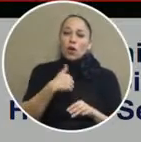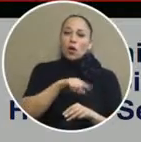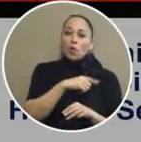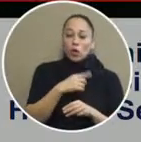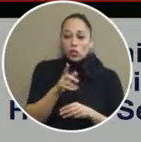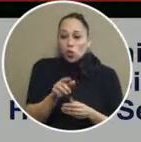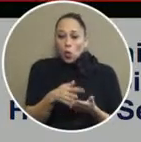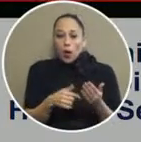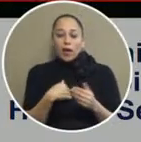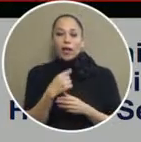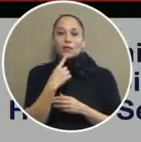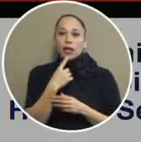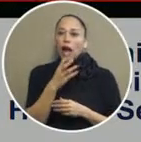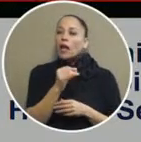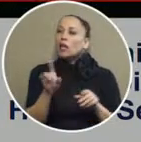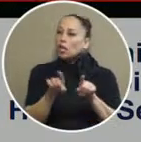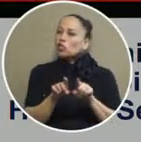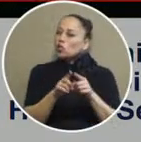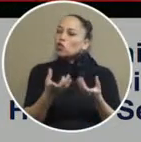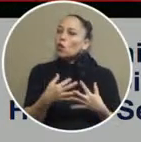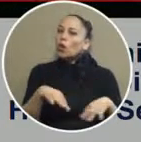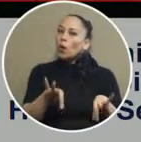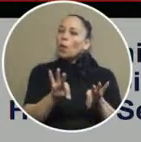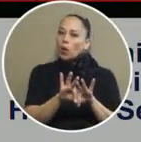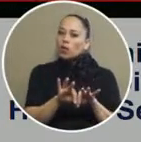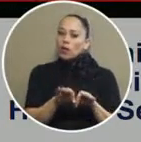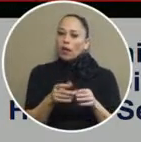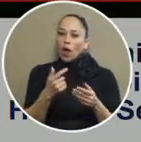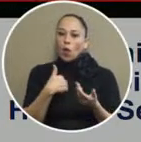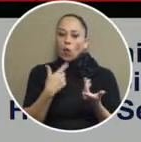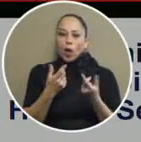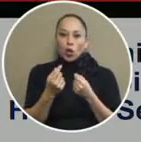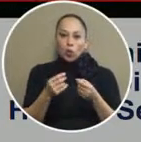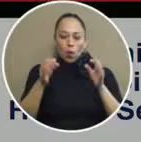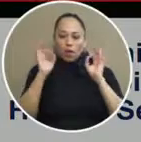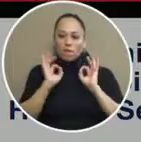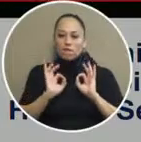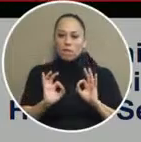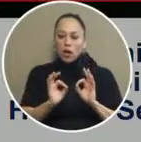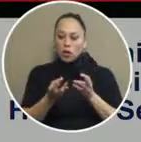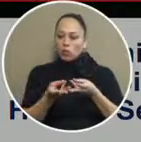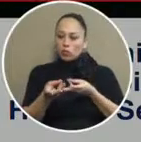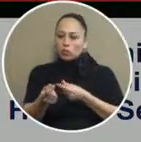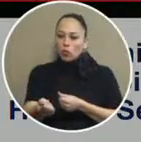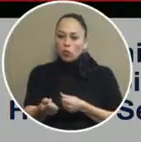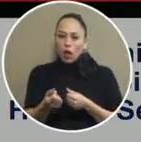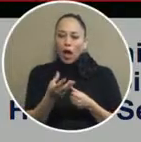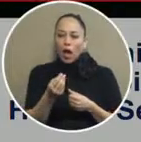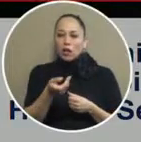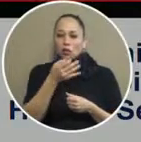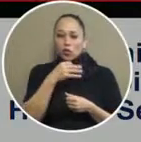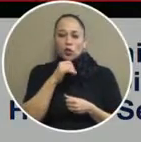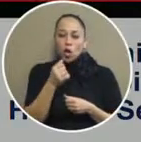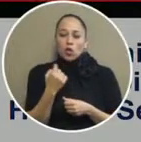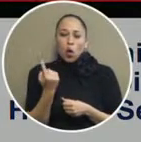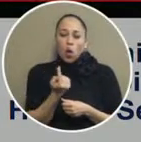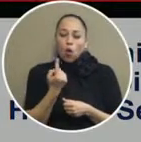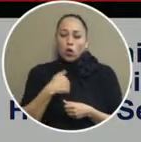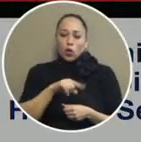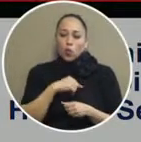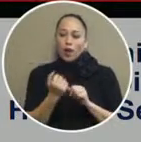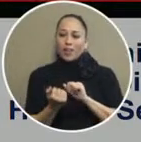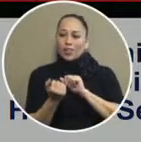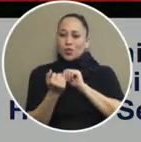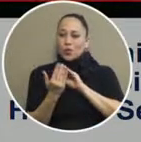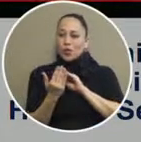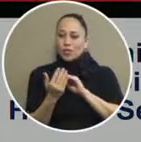that I mentioned, it was also important that we be diligent and we do our due diligence and we make sure that not only we are